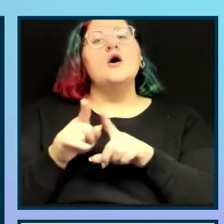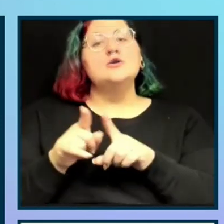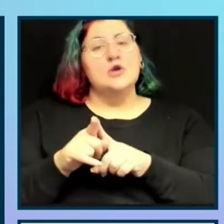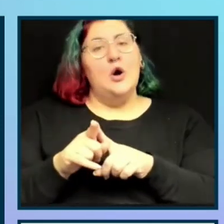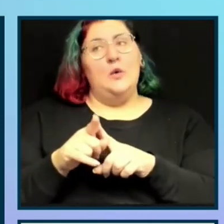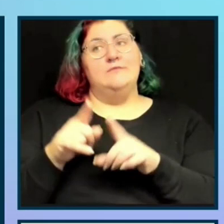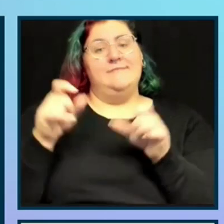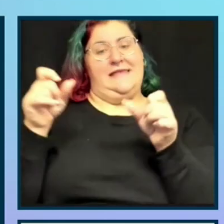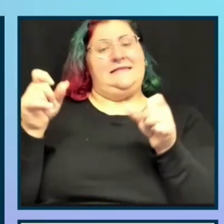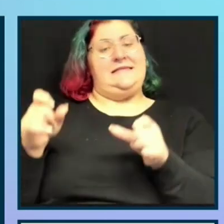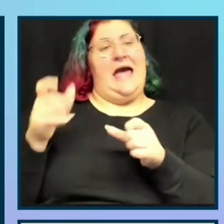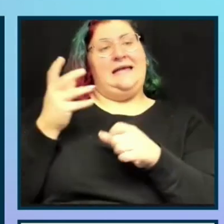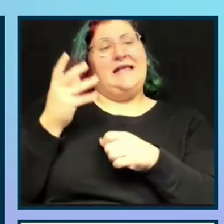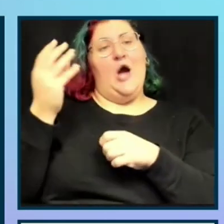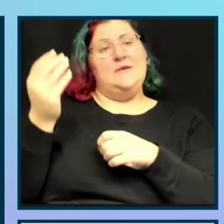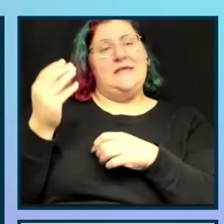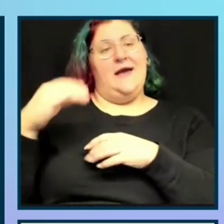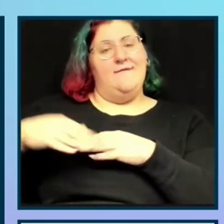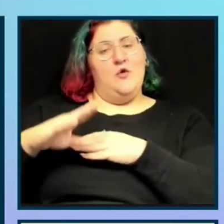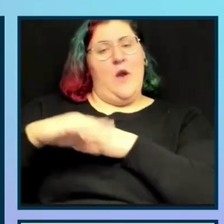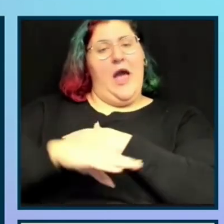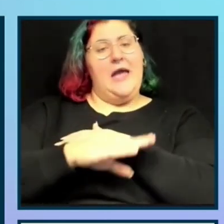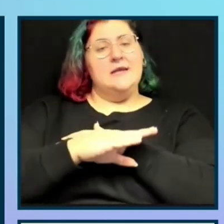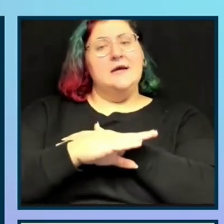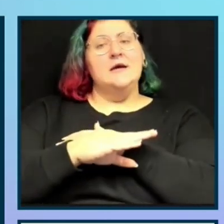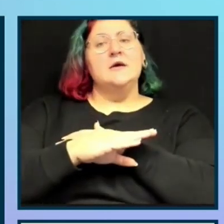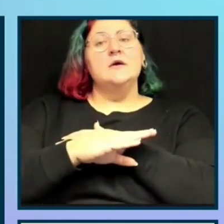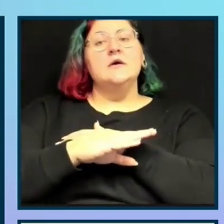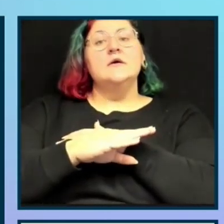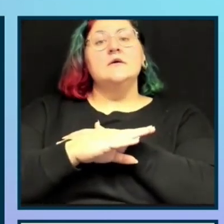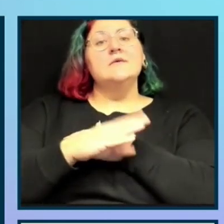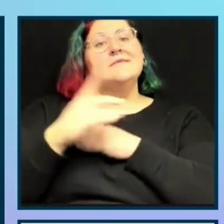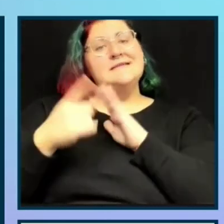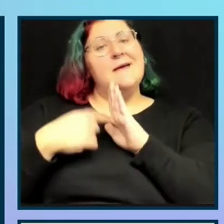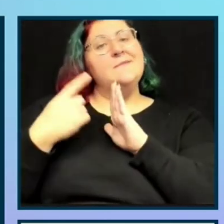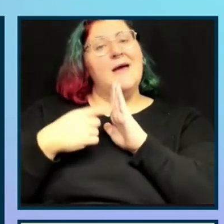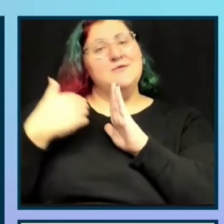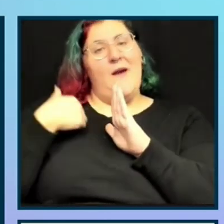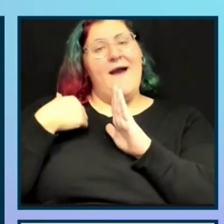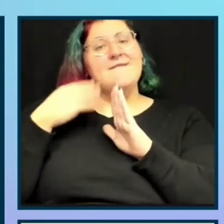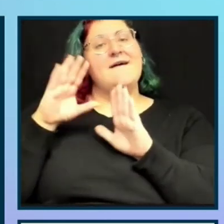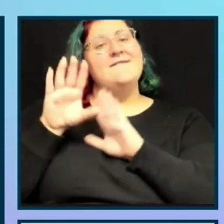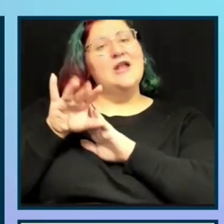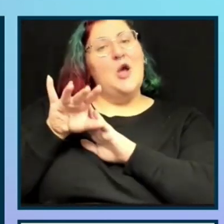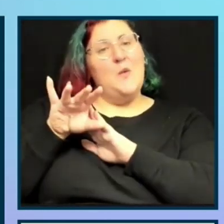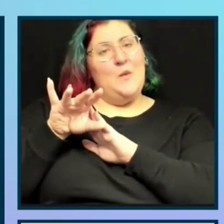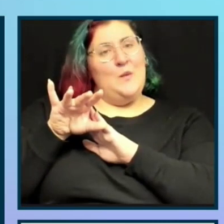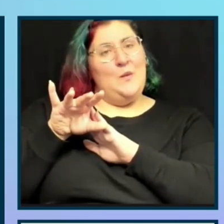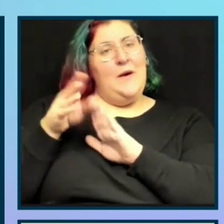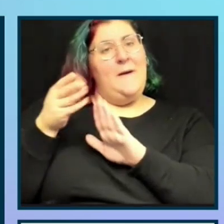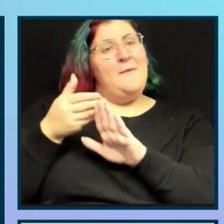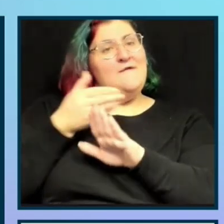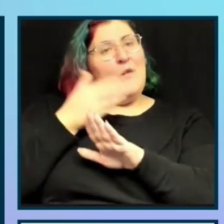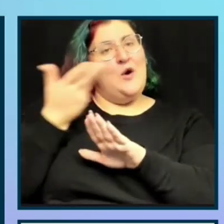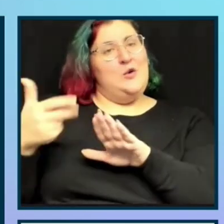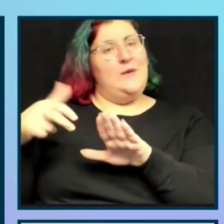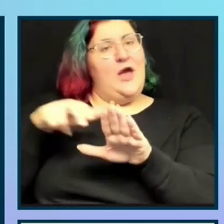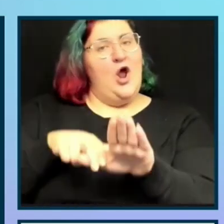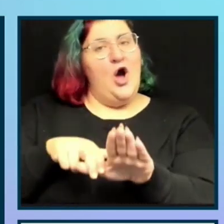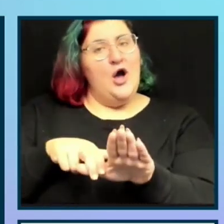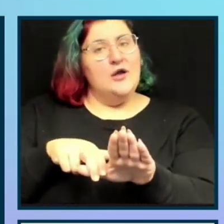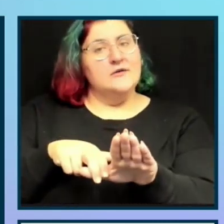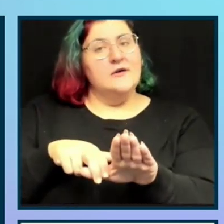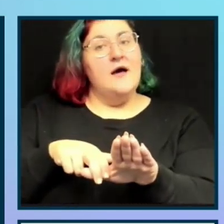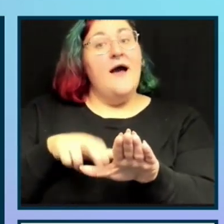rides, you will have sometimes videos at the beginning or right before you get on the ride, which is more